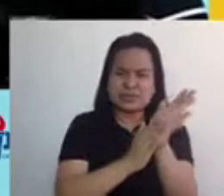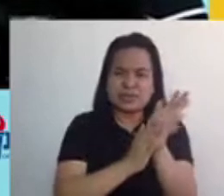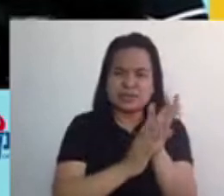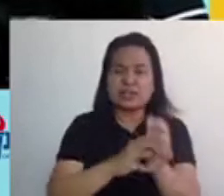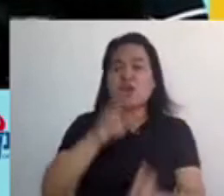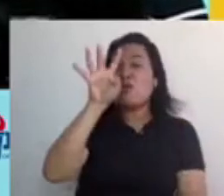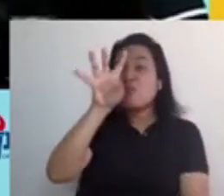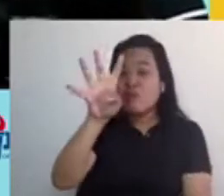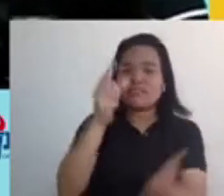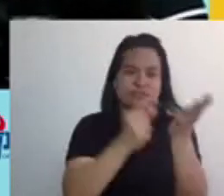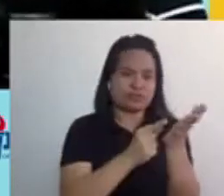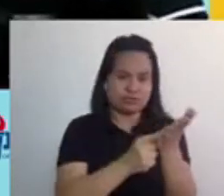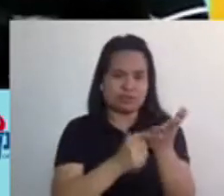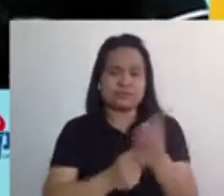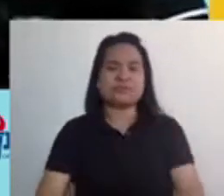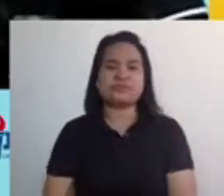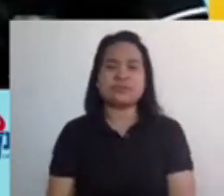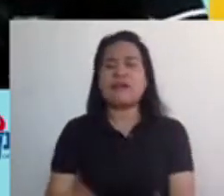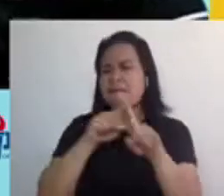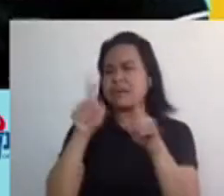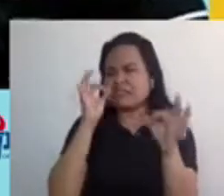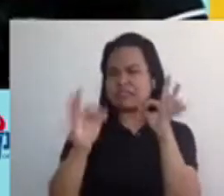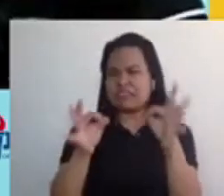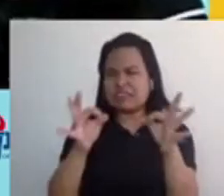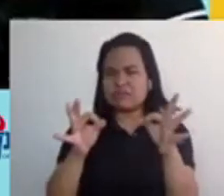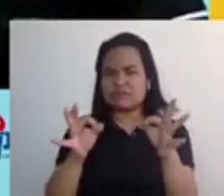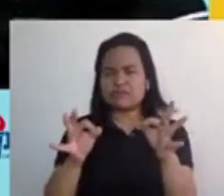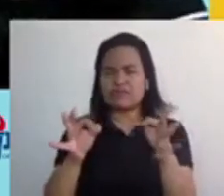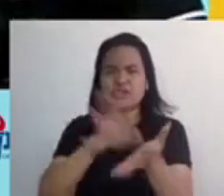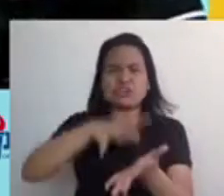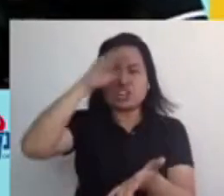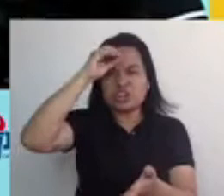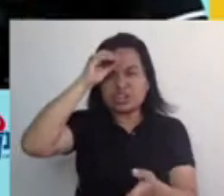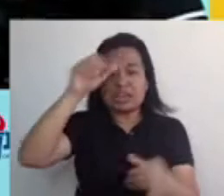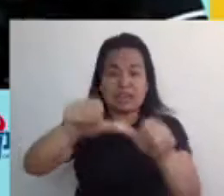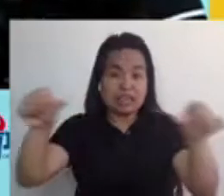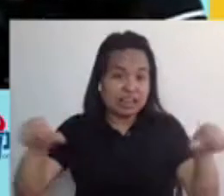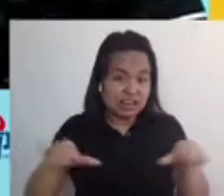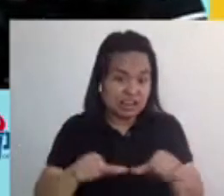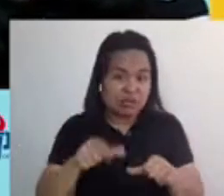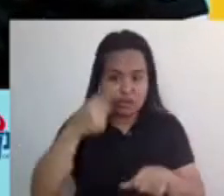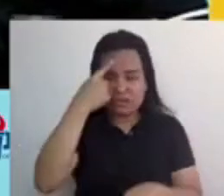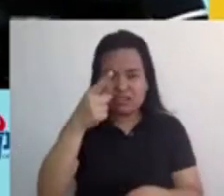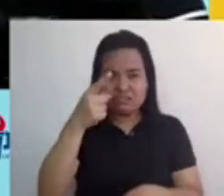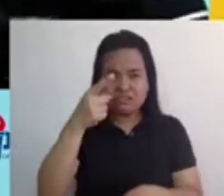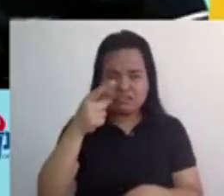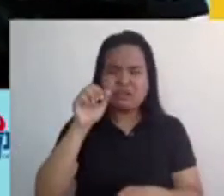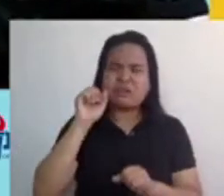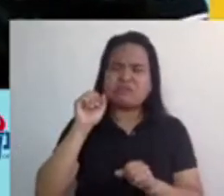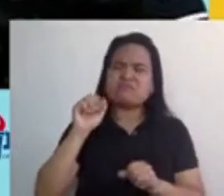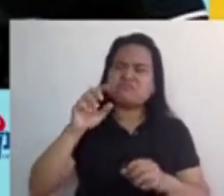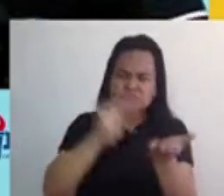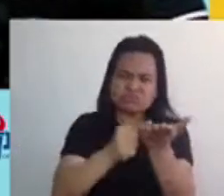If it is only within your learning area or your department, that's equivalent to a satisfactory. And then if it